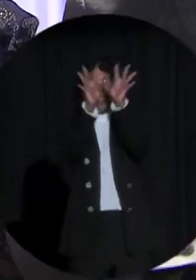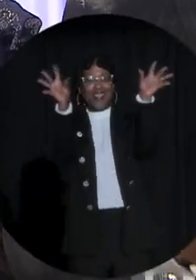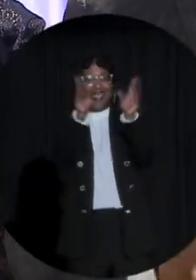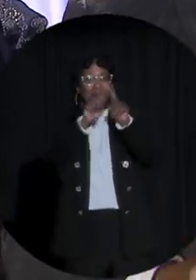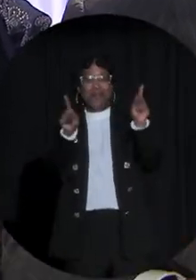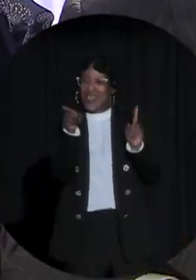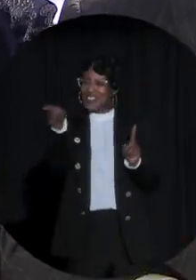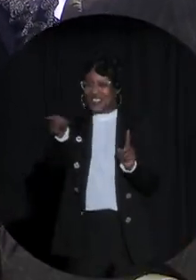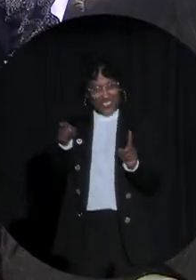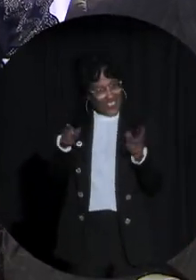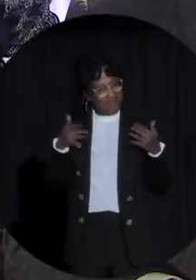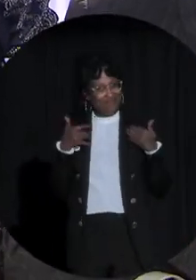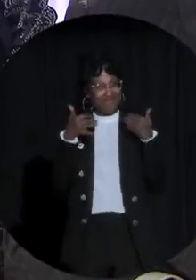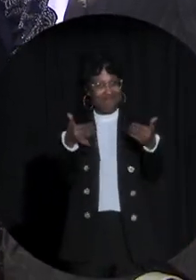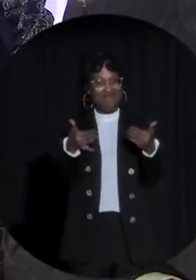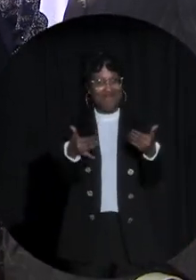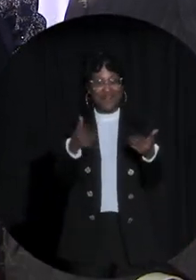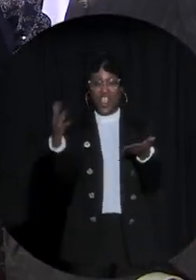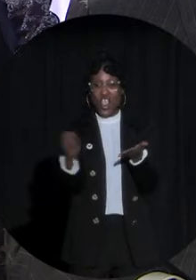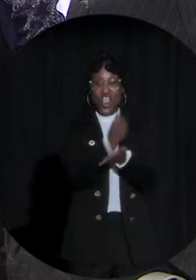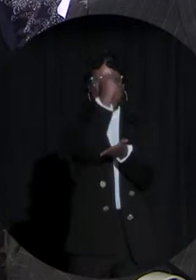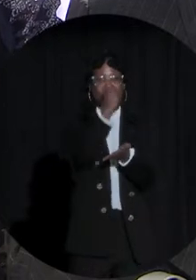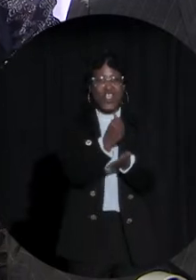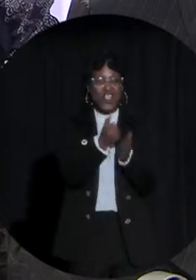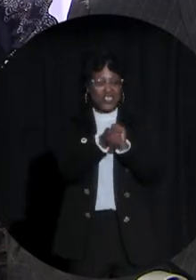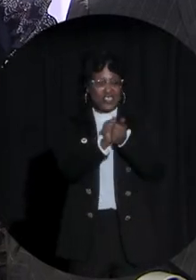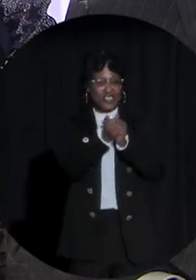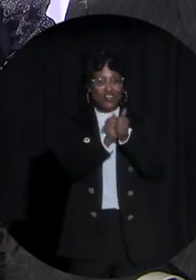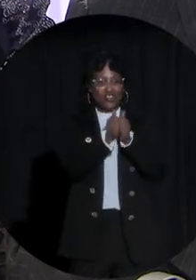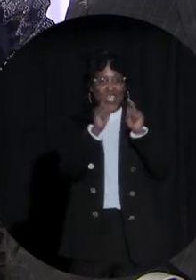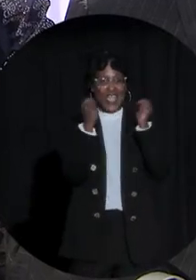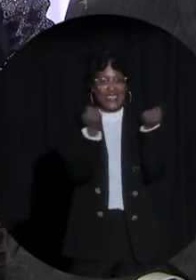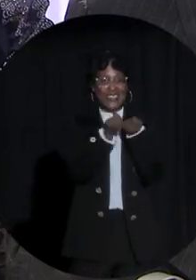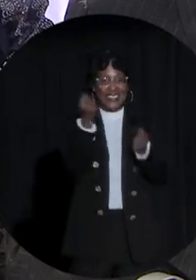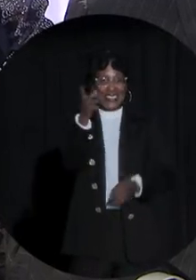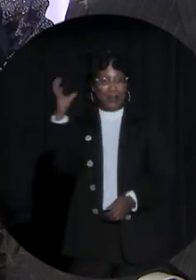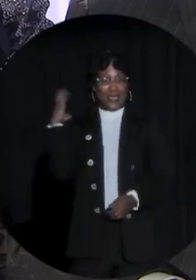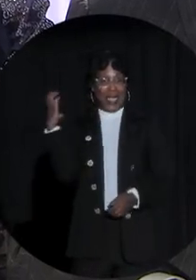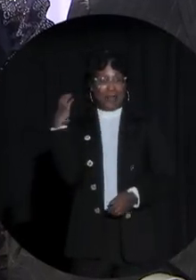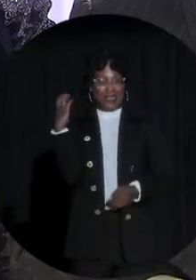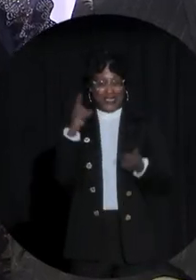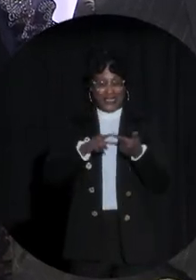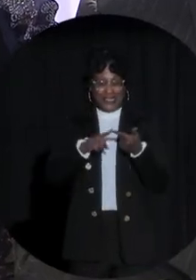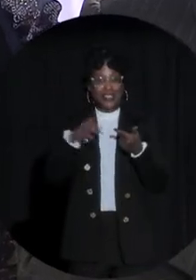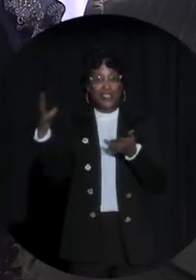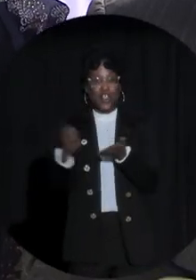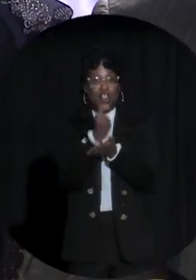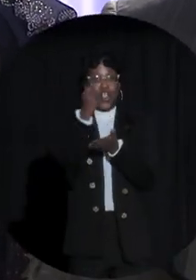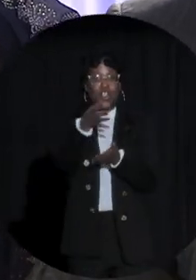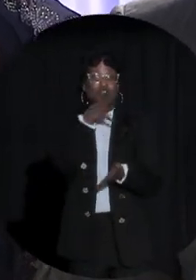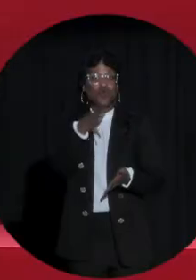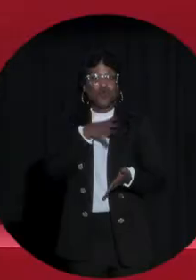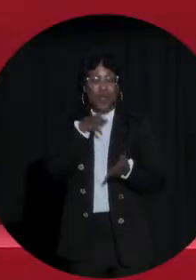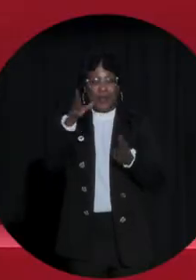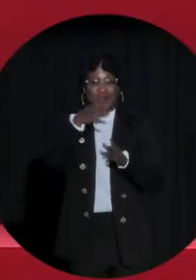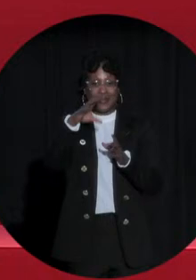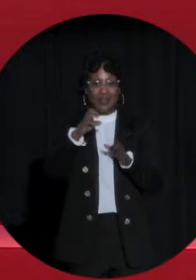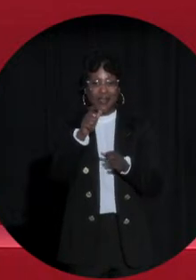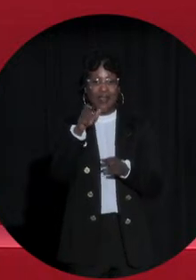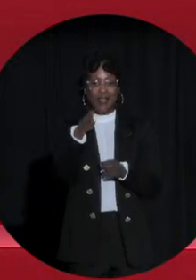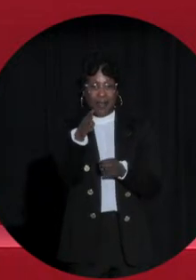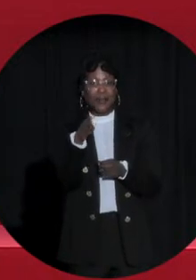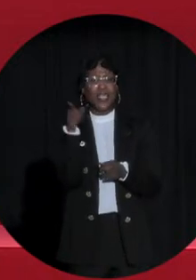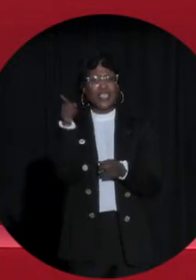her track team, started a womanism club, became president of the Mental Health Club, and capped off